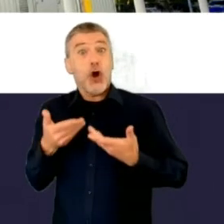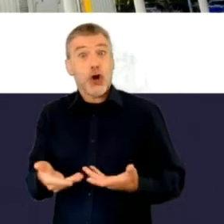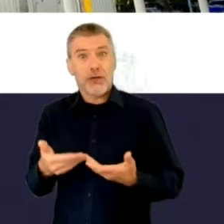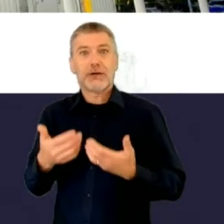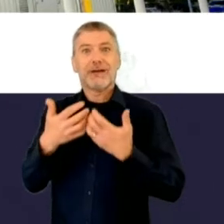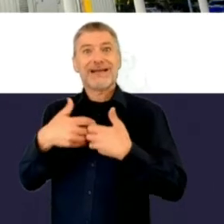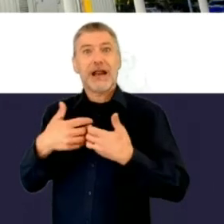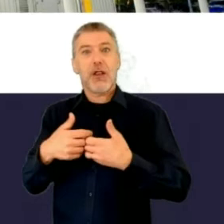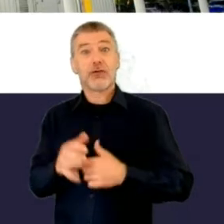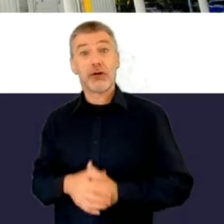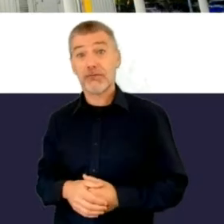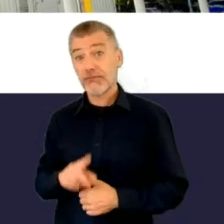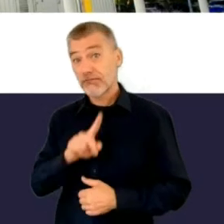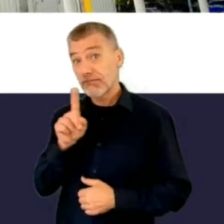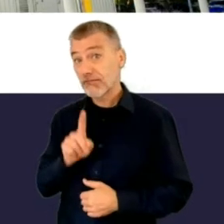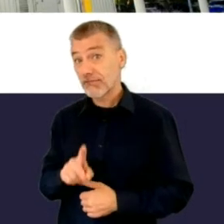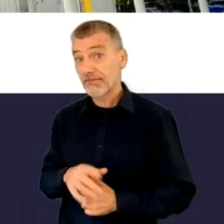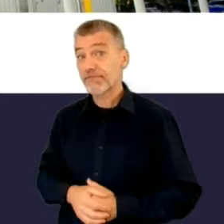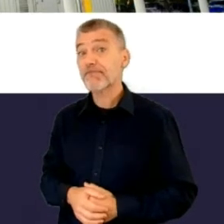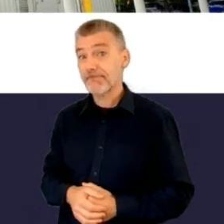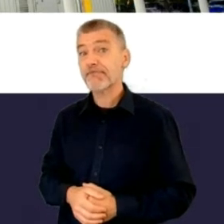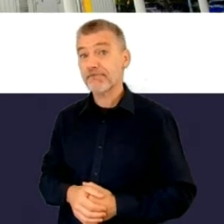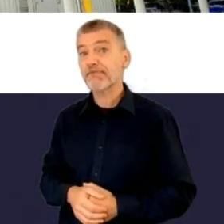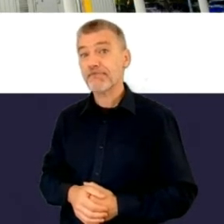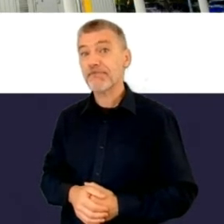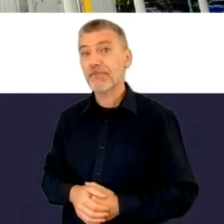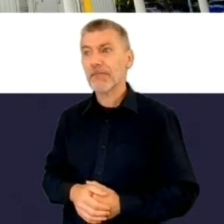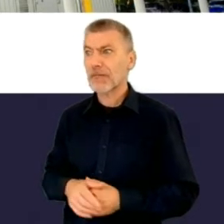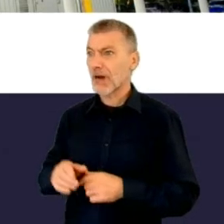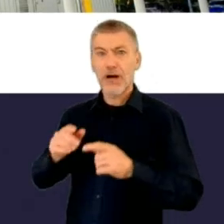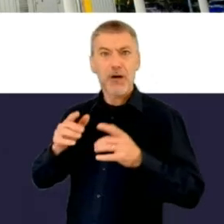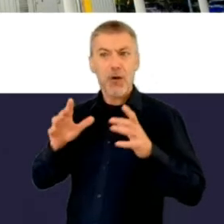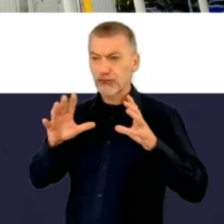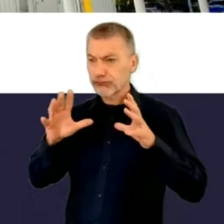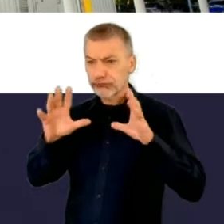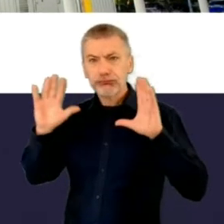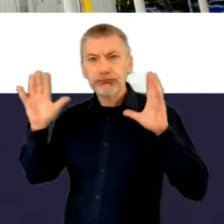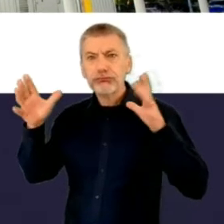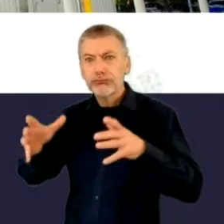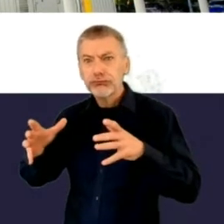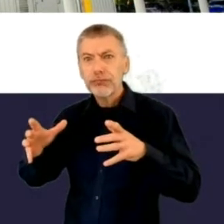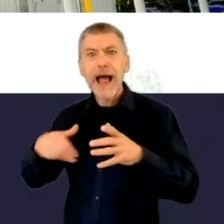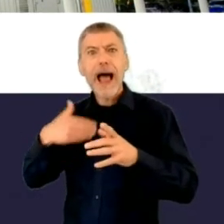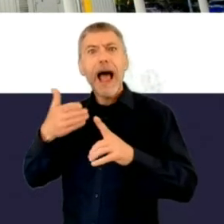So all of those things are really helping us to decarbonize our current